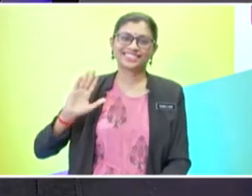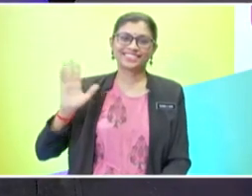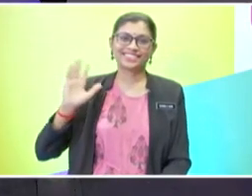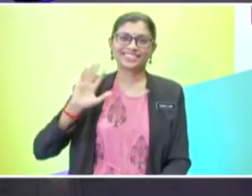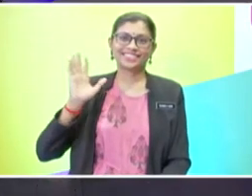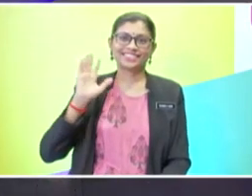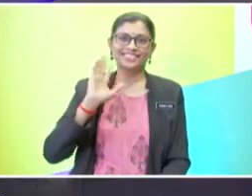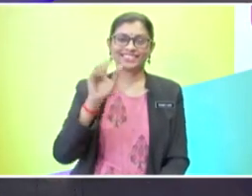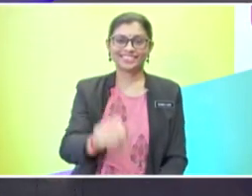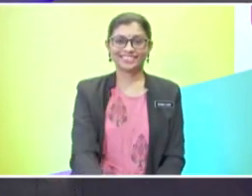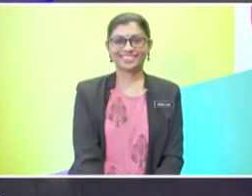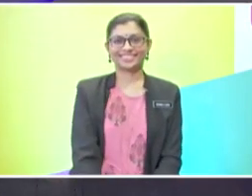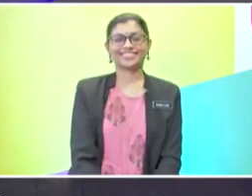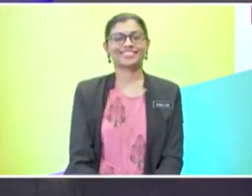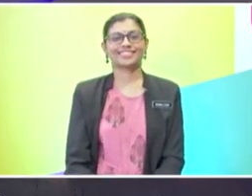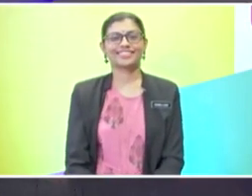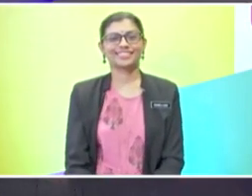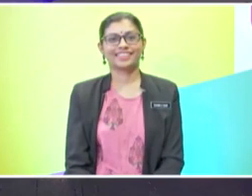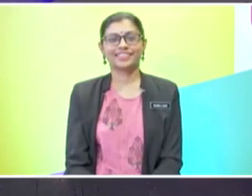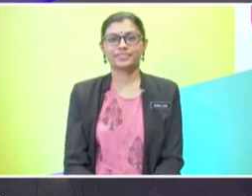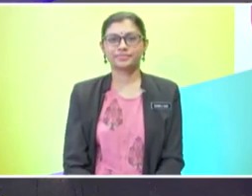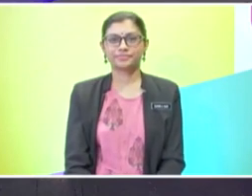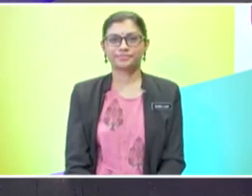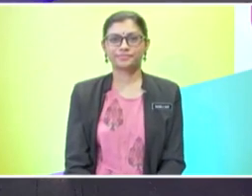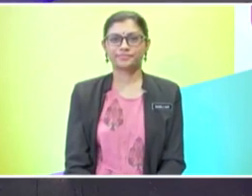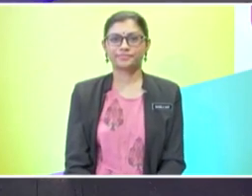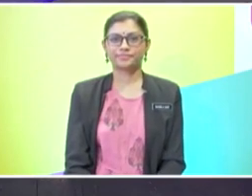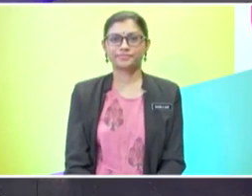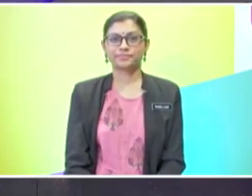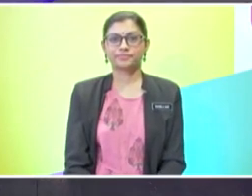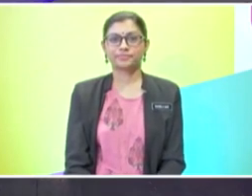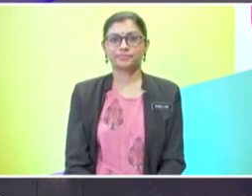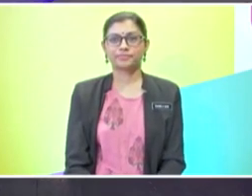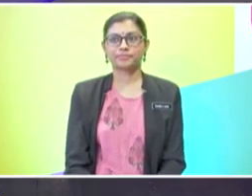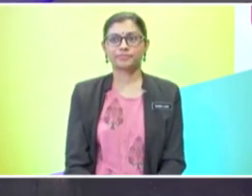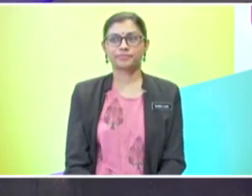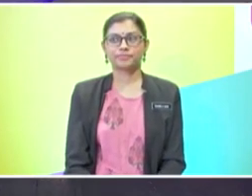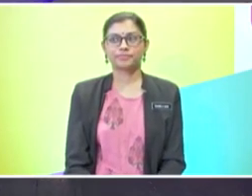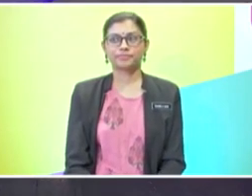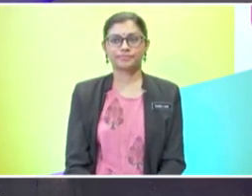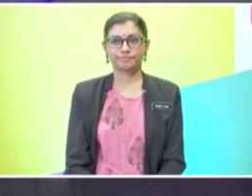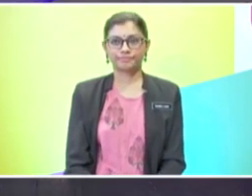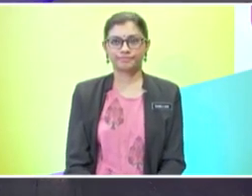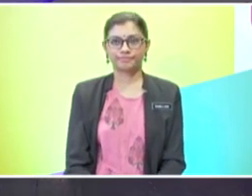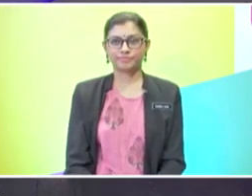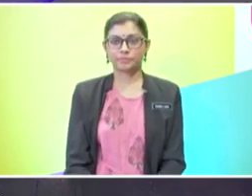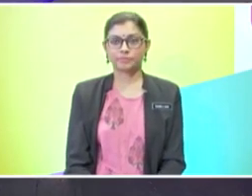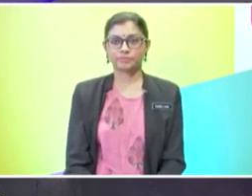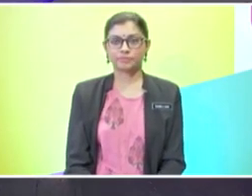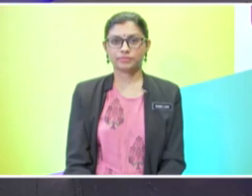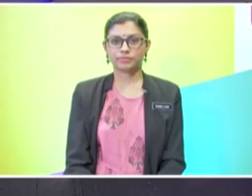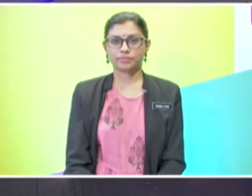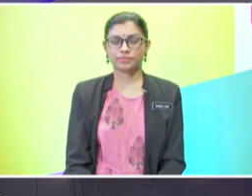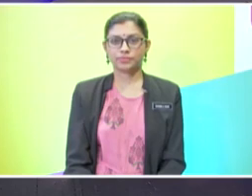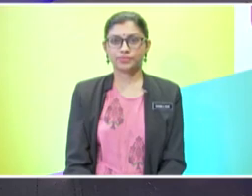Oh, we have another quiz, yes, right? Yes, Sean. Yeah, okay. Let's go forward. Okay. Can you have it? You okay. Just tell me either it is liability or